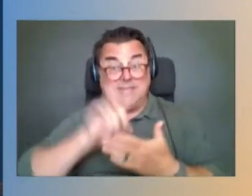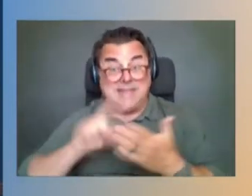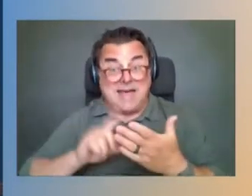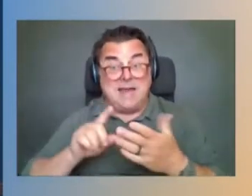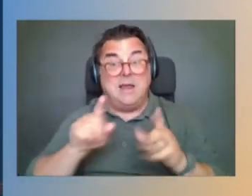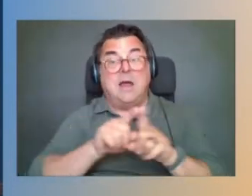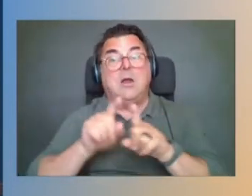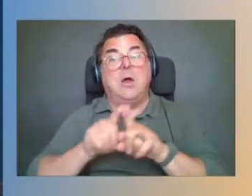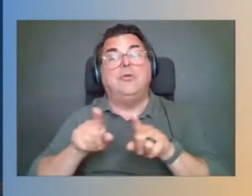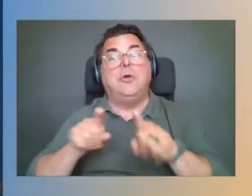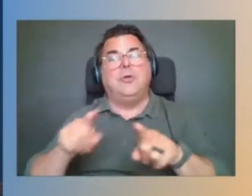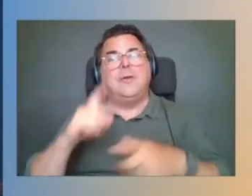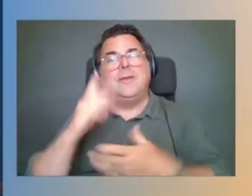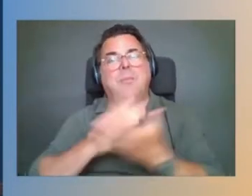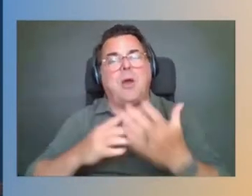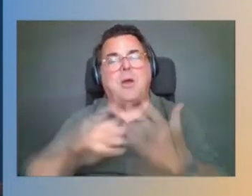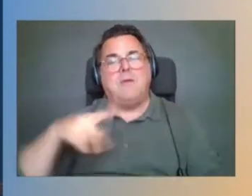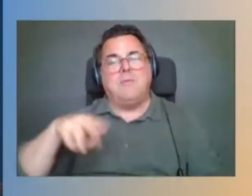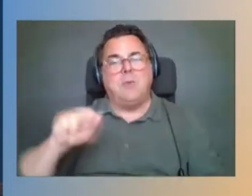up phase.